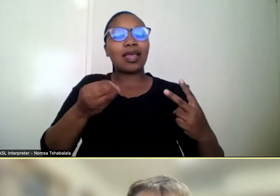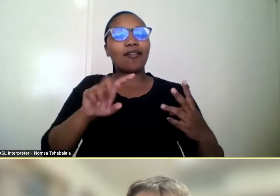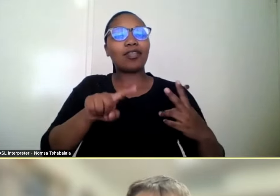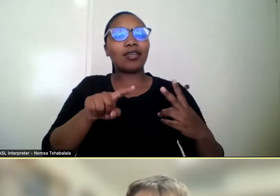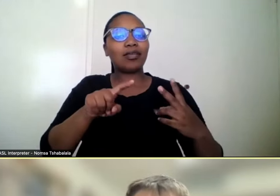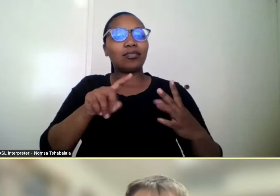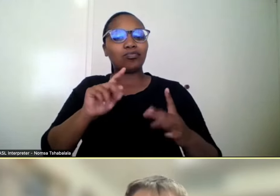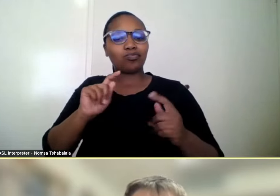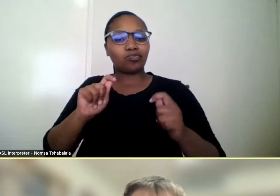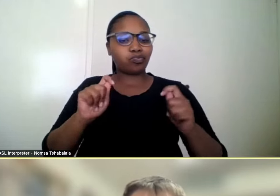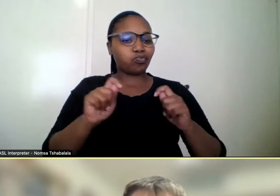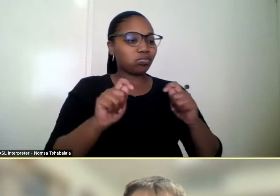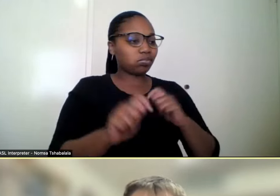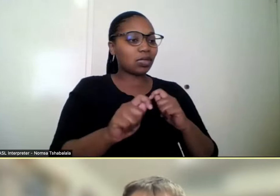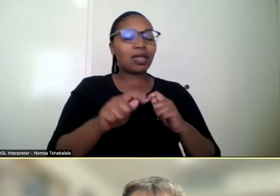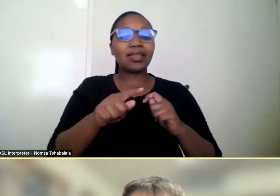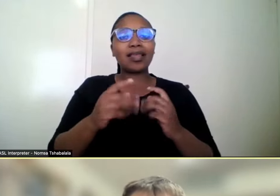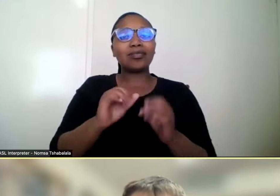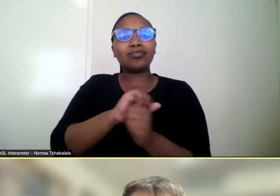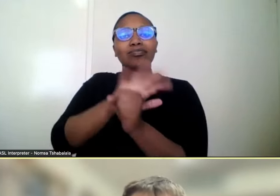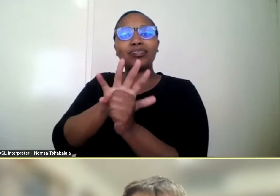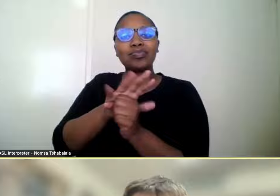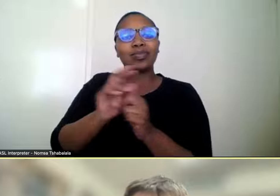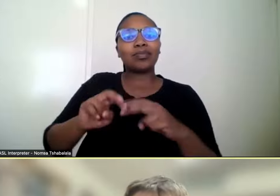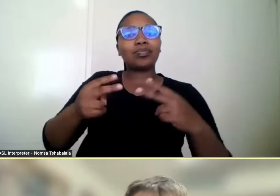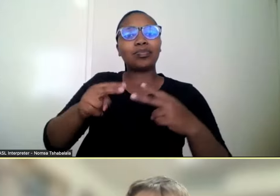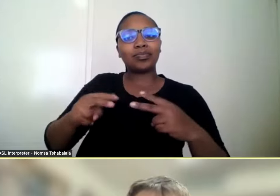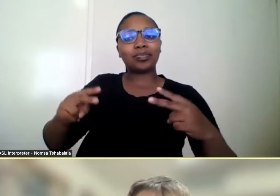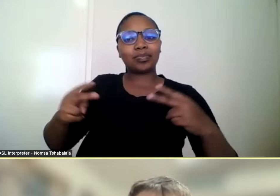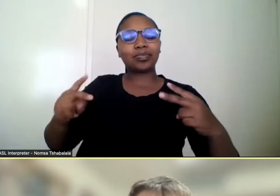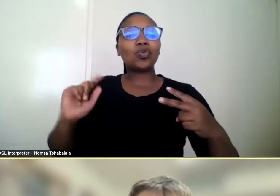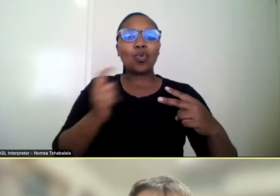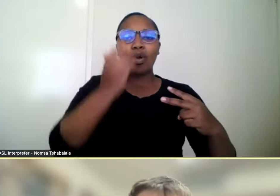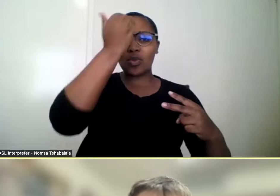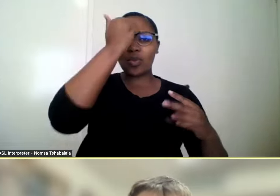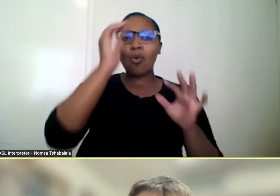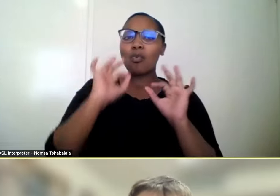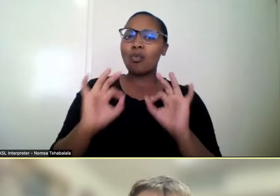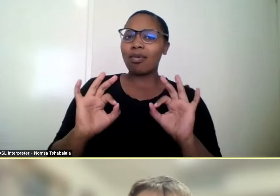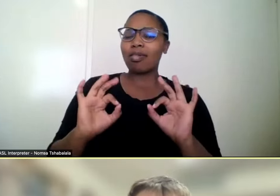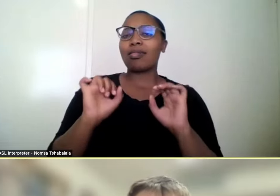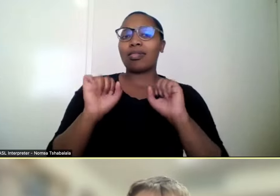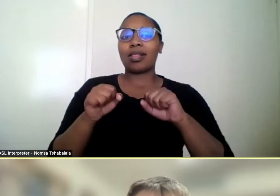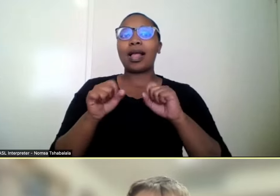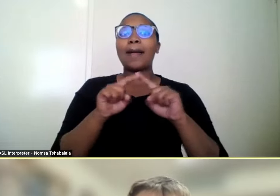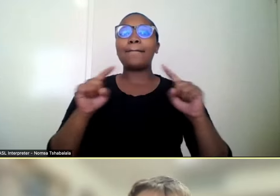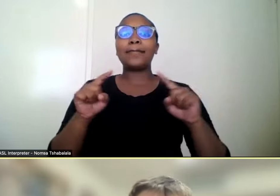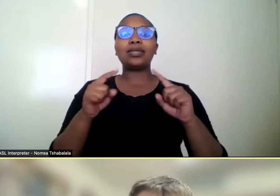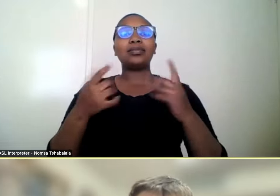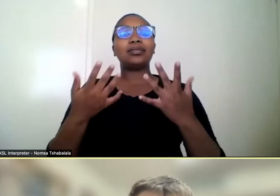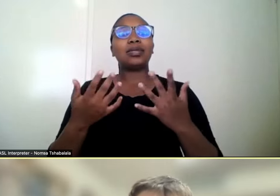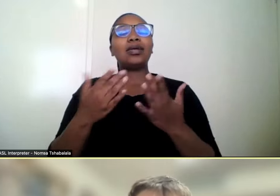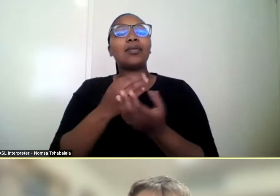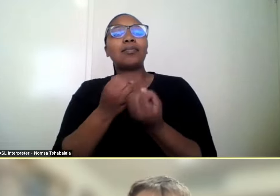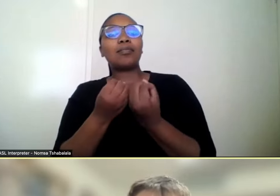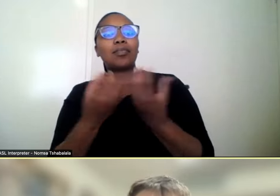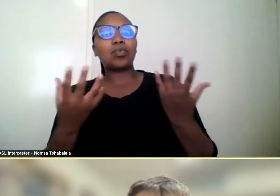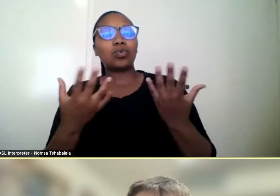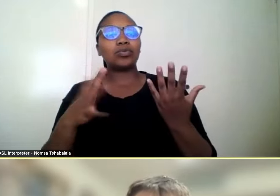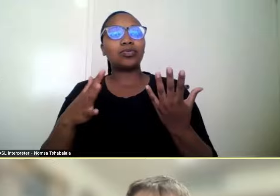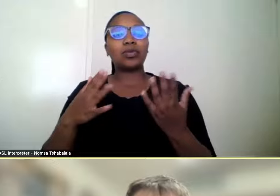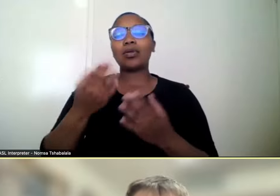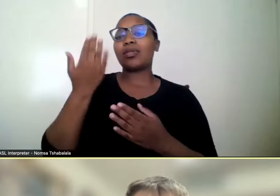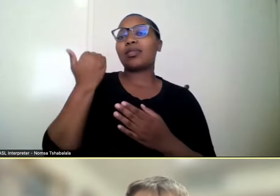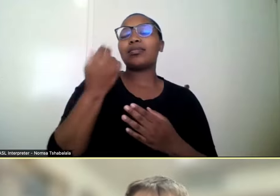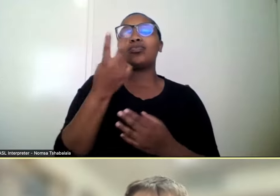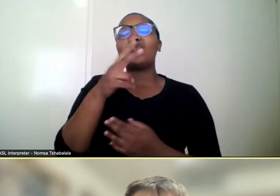well. So from what we know about many other variants that have been described over the last 21 months, we